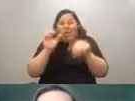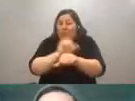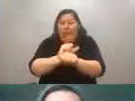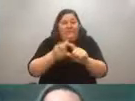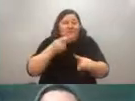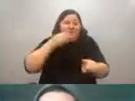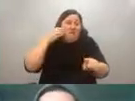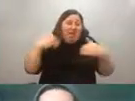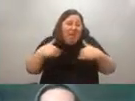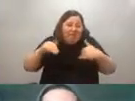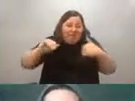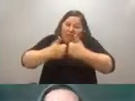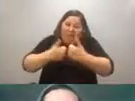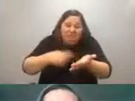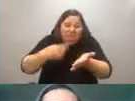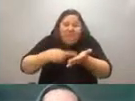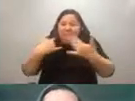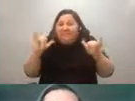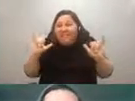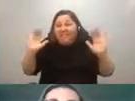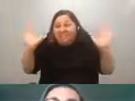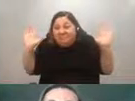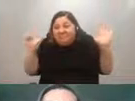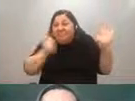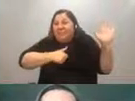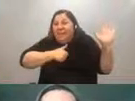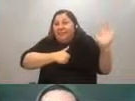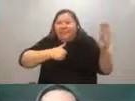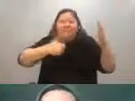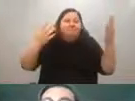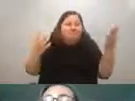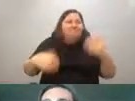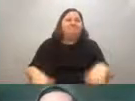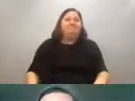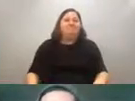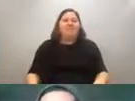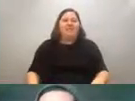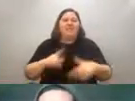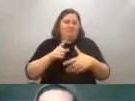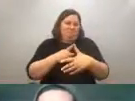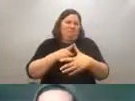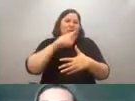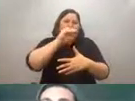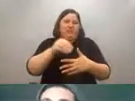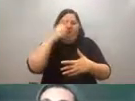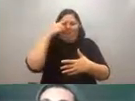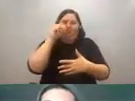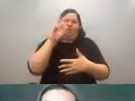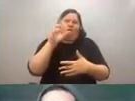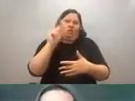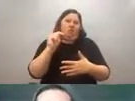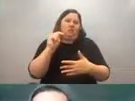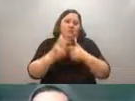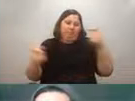sorry about that uh but um yeah we do uh percent for art is the biggest program and basically